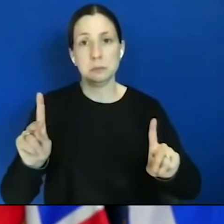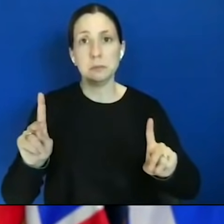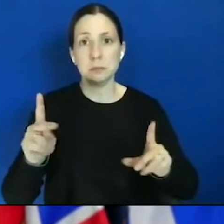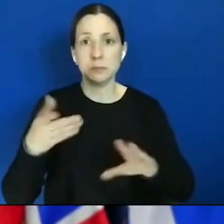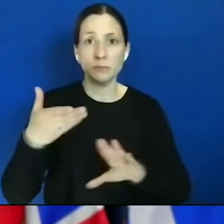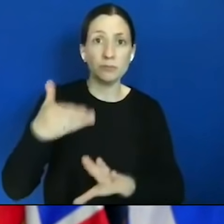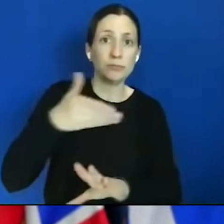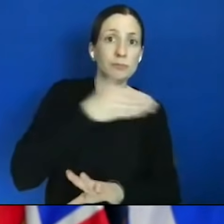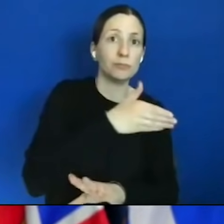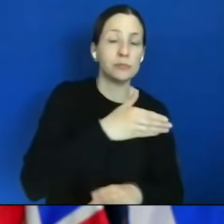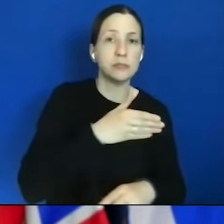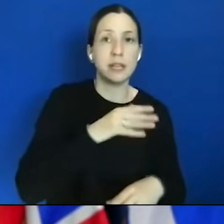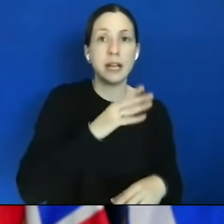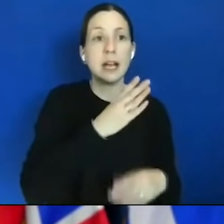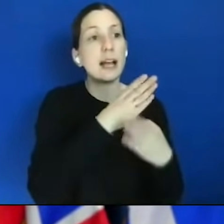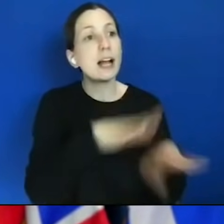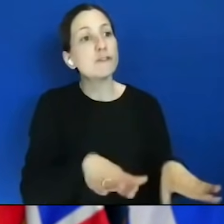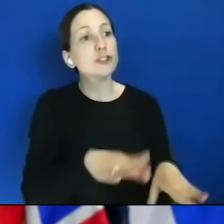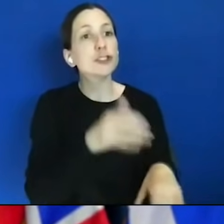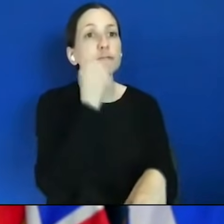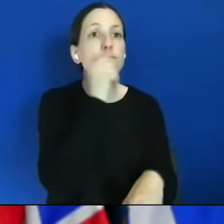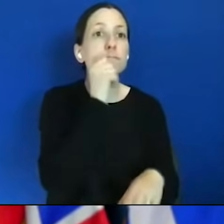the previous or pre-COVID average.